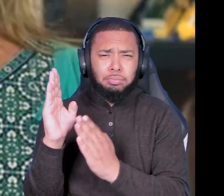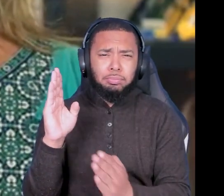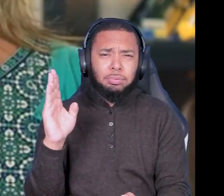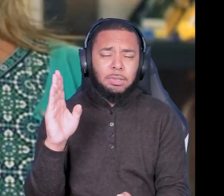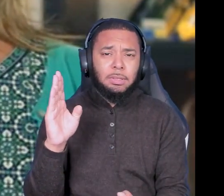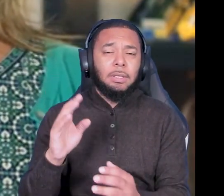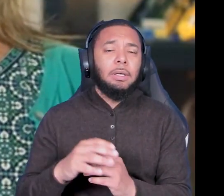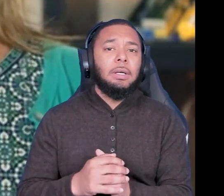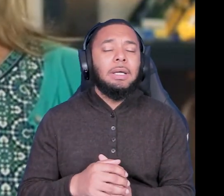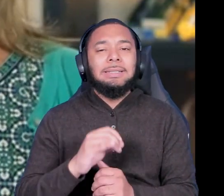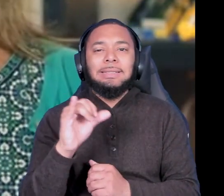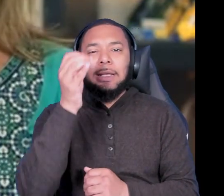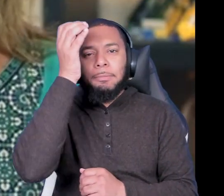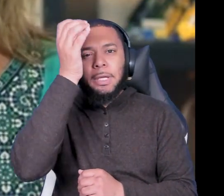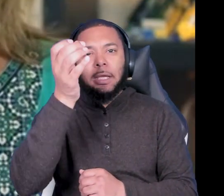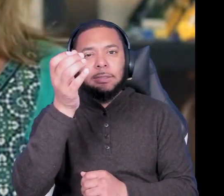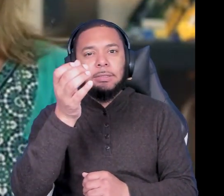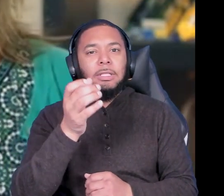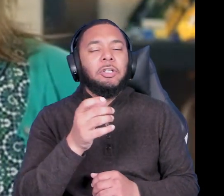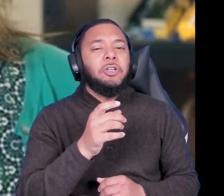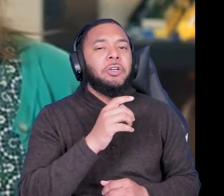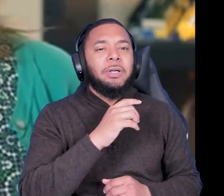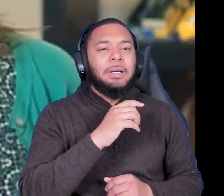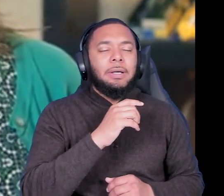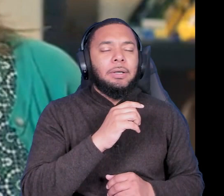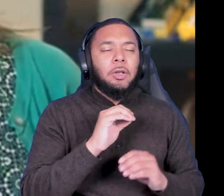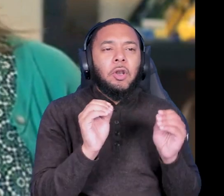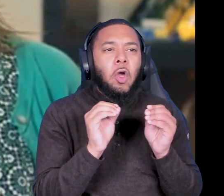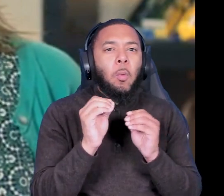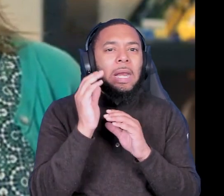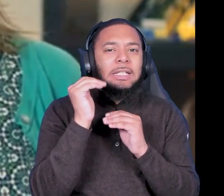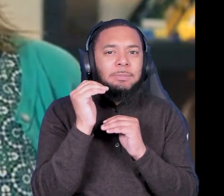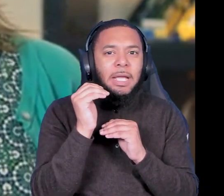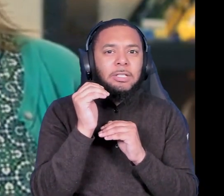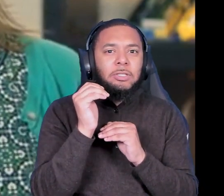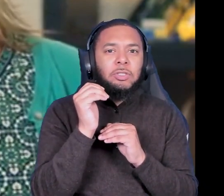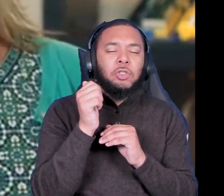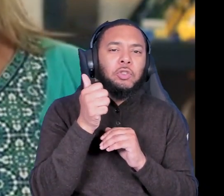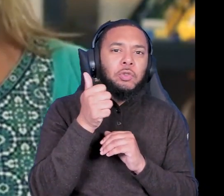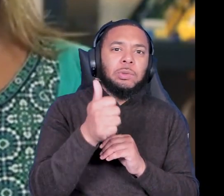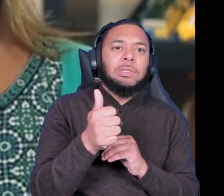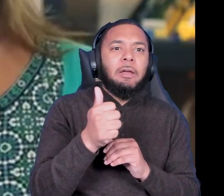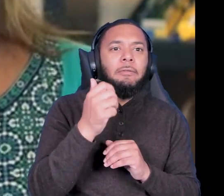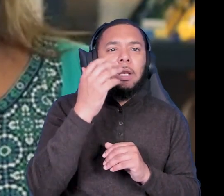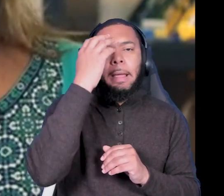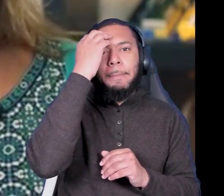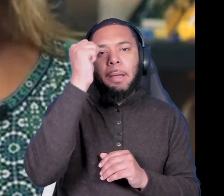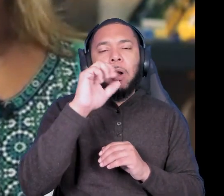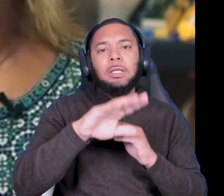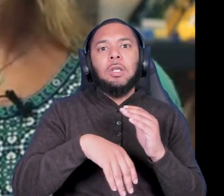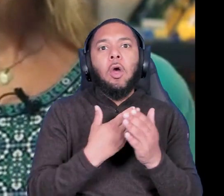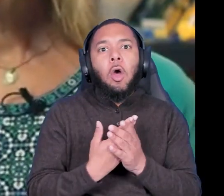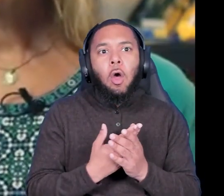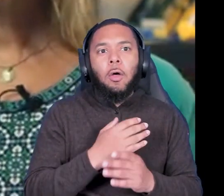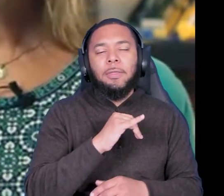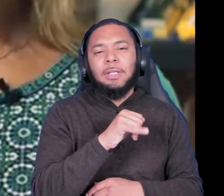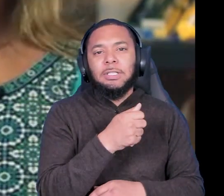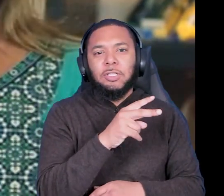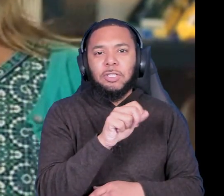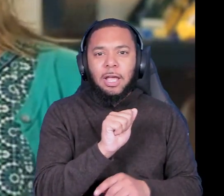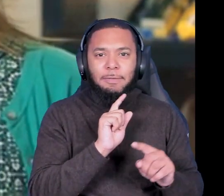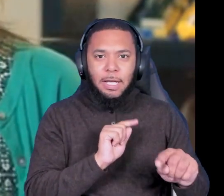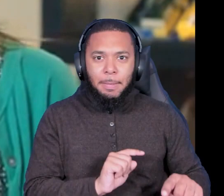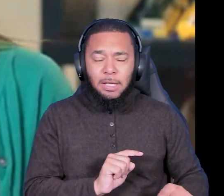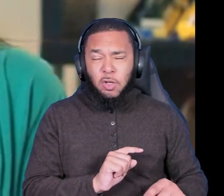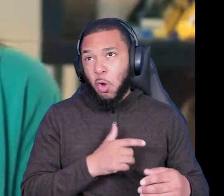know all of the Java commands that are available, or even close to it. But there's